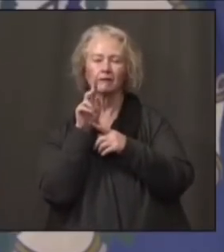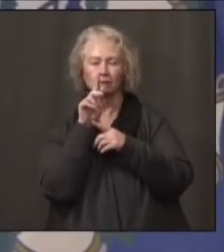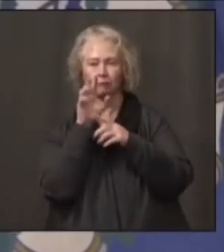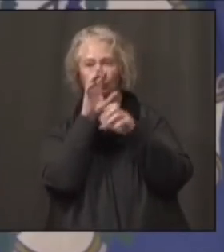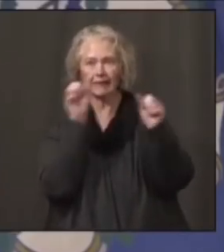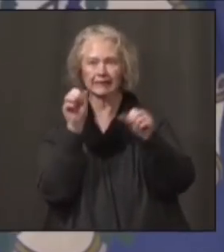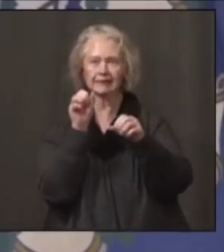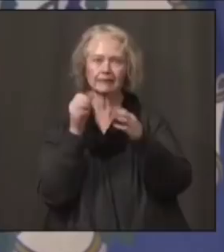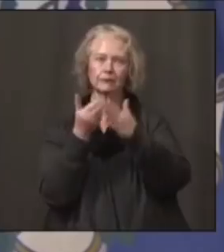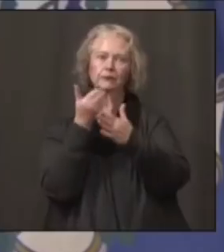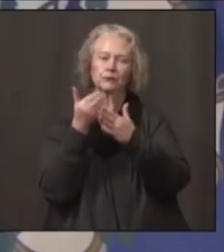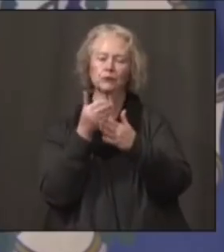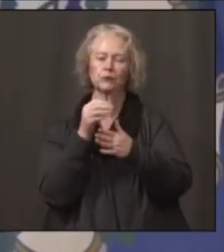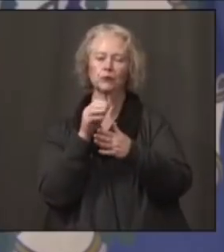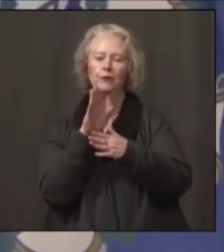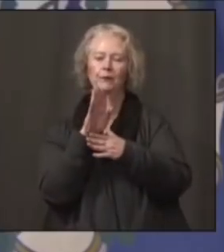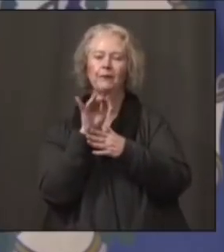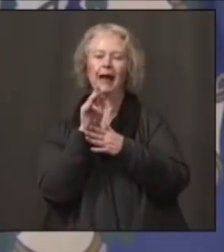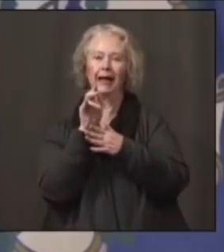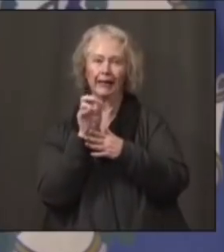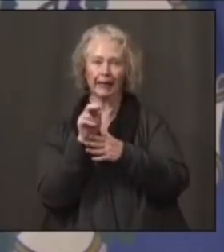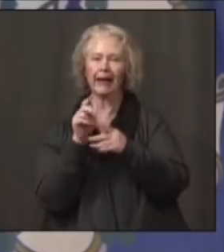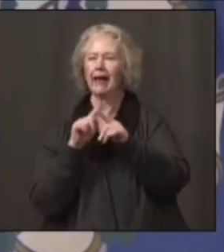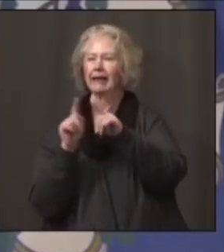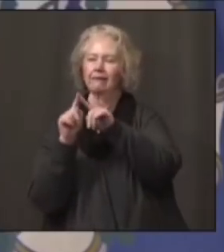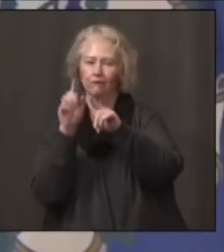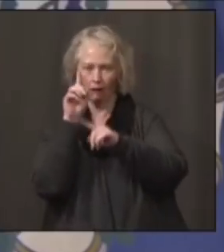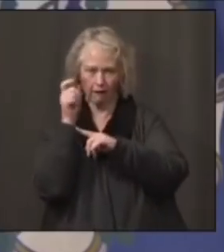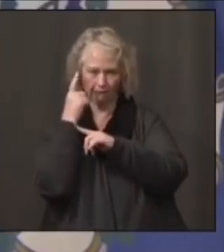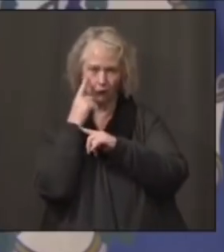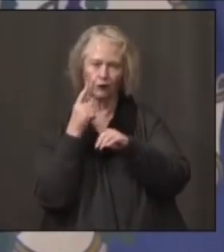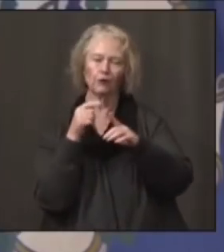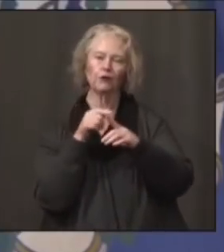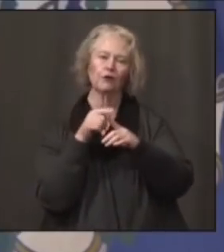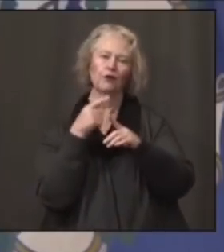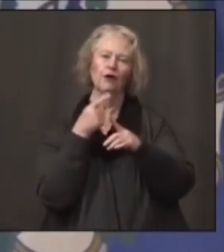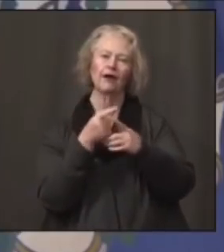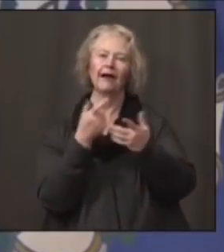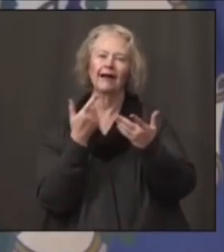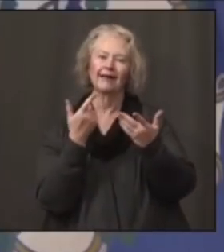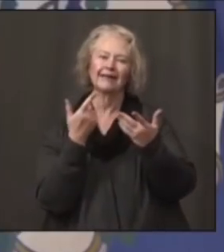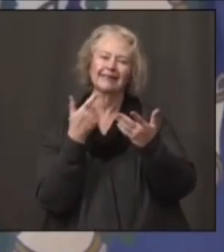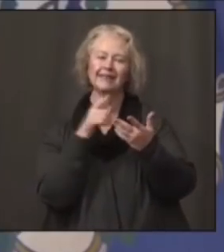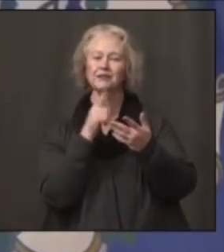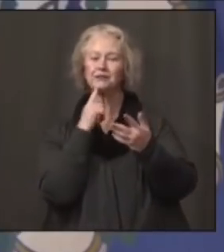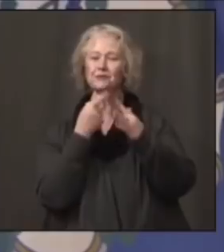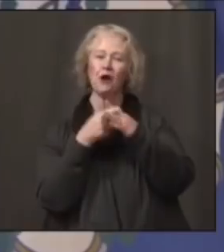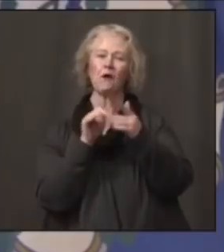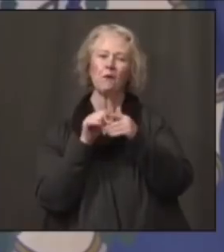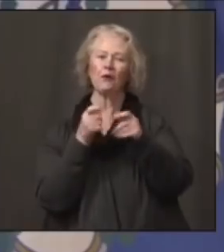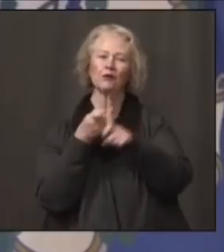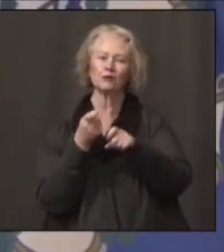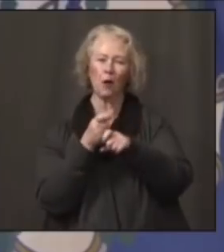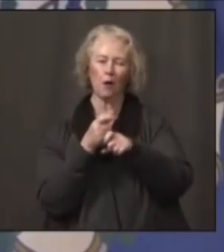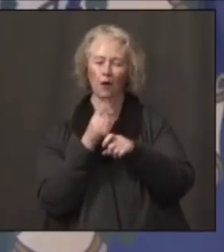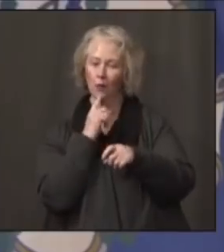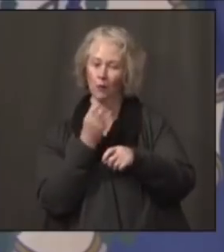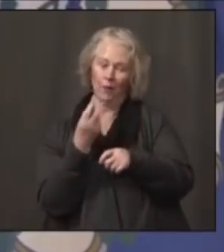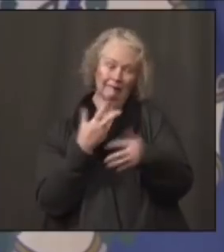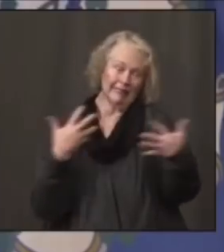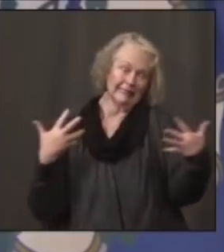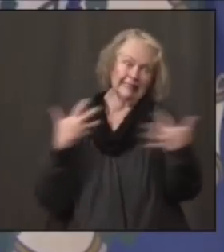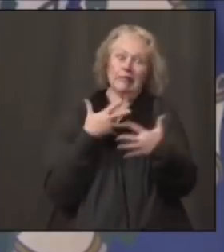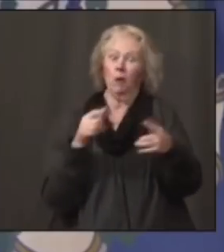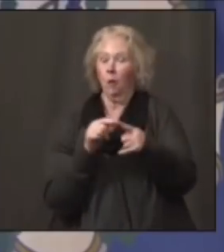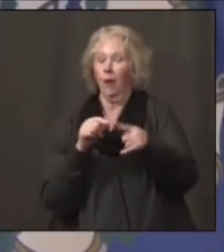Biden and the governors. President-elect started with the old Reagan joke, 12 scariest words in the English